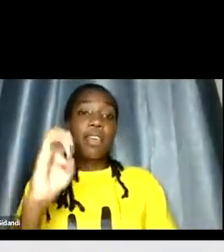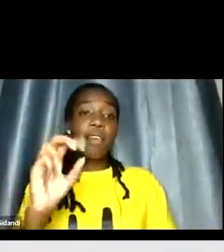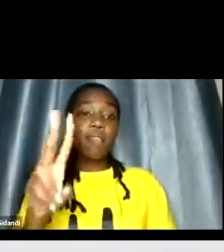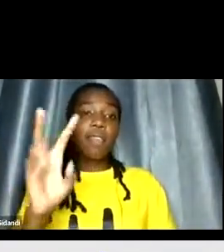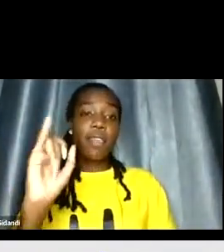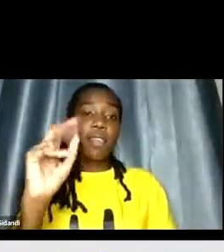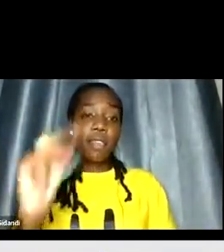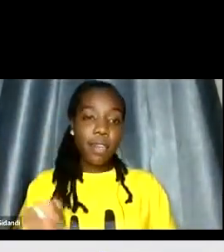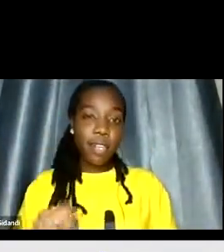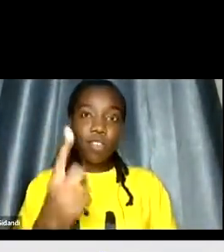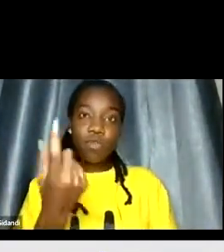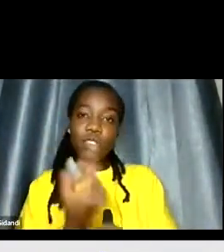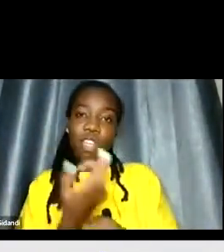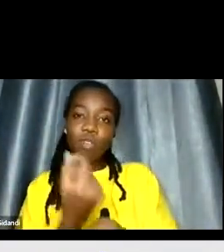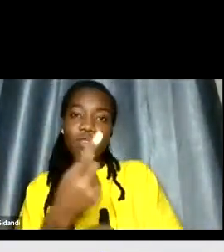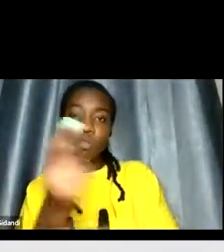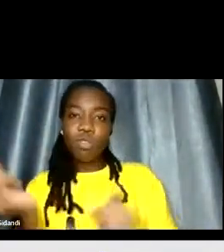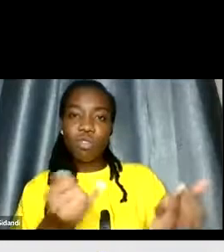to introduce yourself.